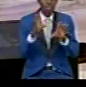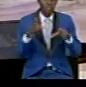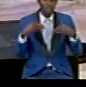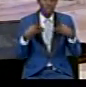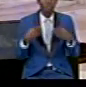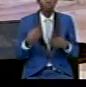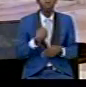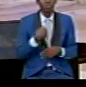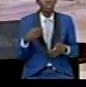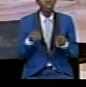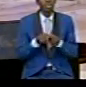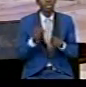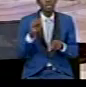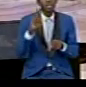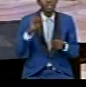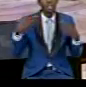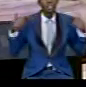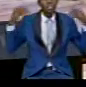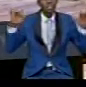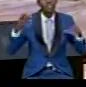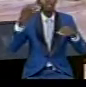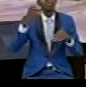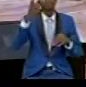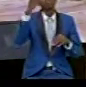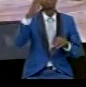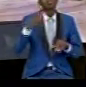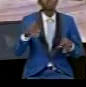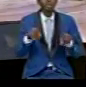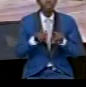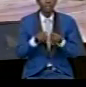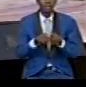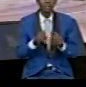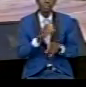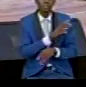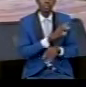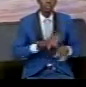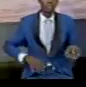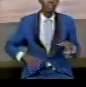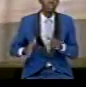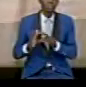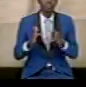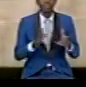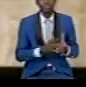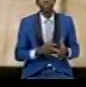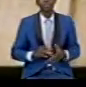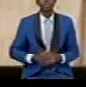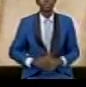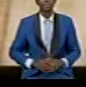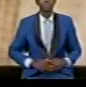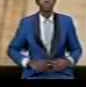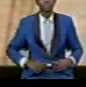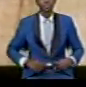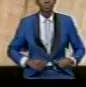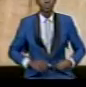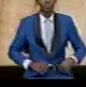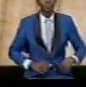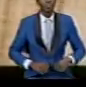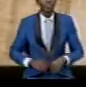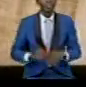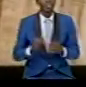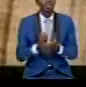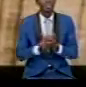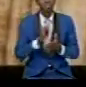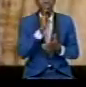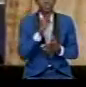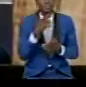me as an angel of God, even as Christ Jesus. That is, they